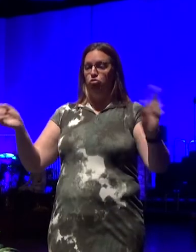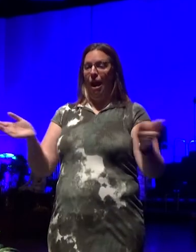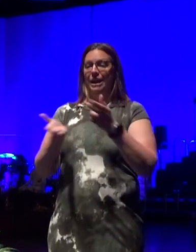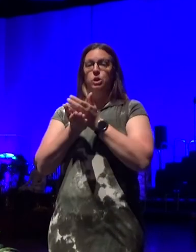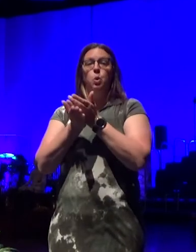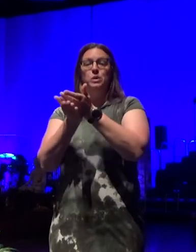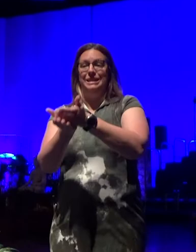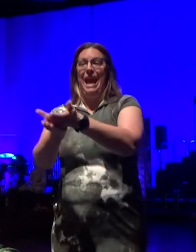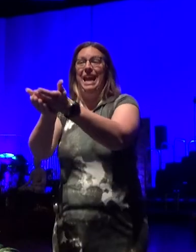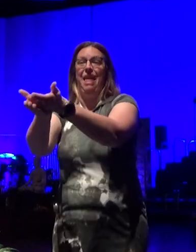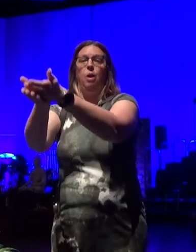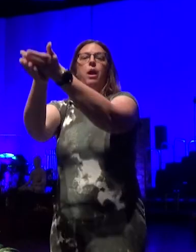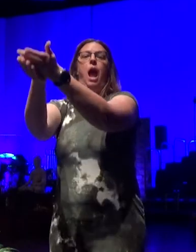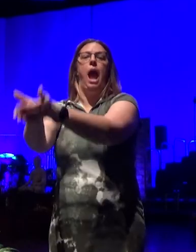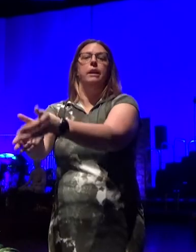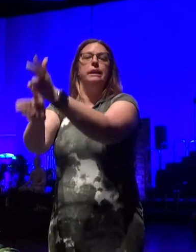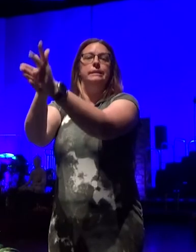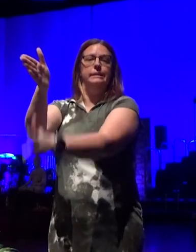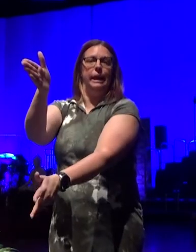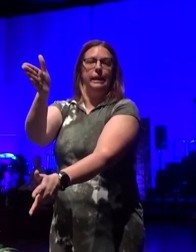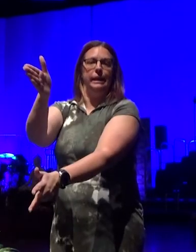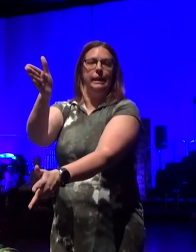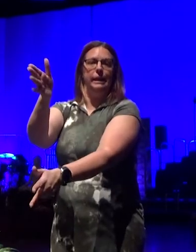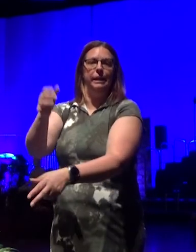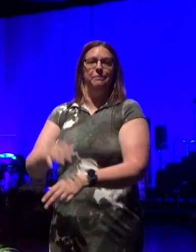sink. See you, everybody.